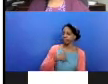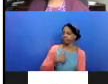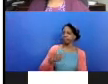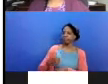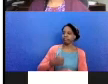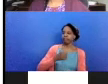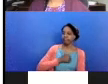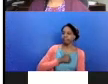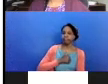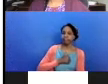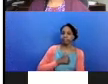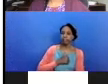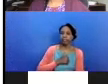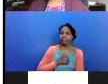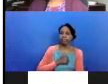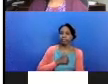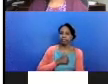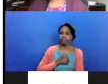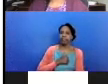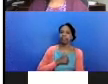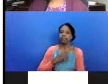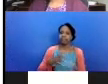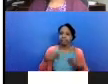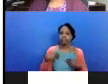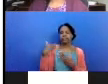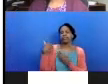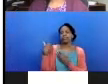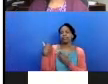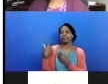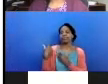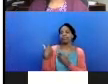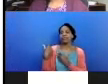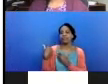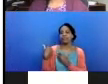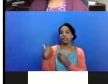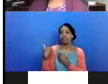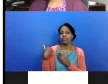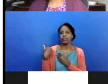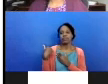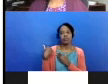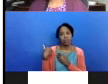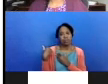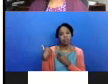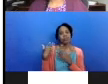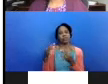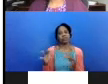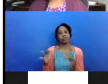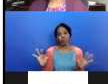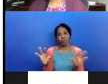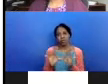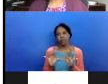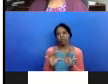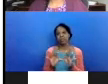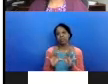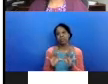actually have somebody who's harmed them take responsibility and not blame them. That those are, again, just snippets of what can happen through that